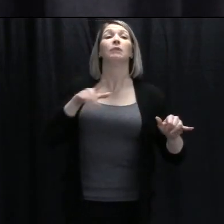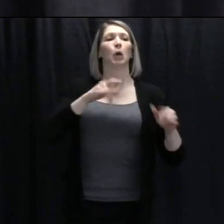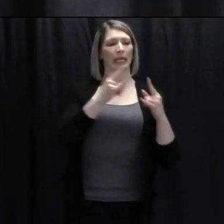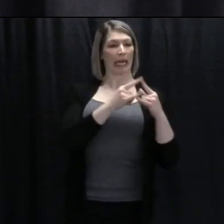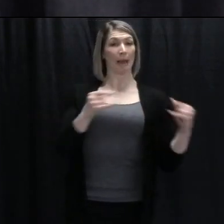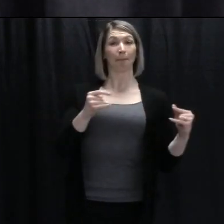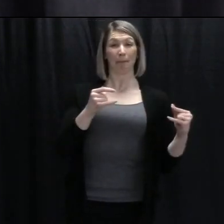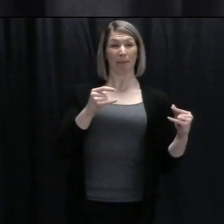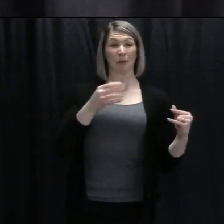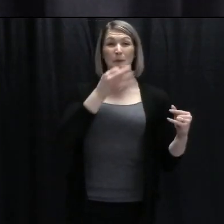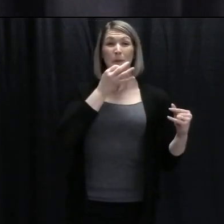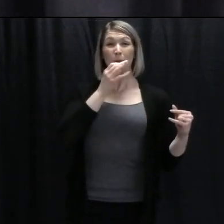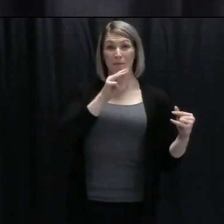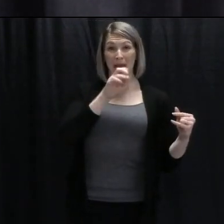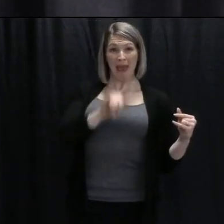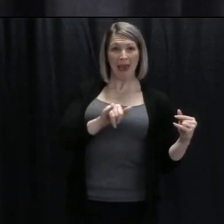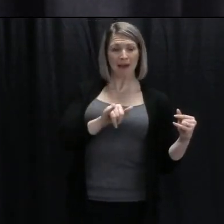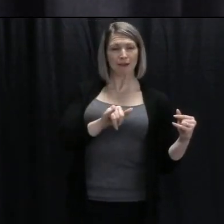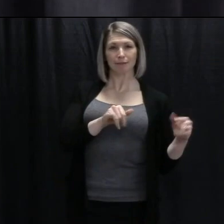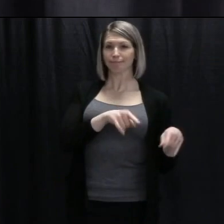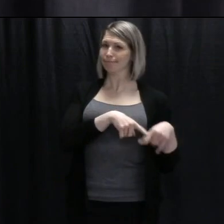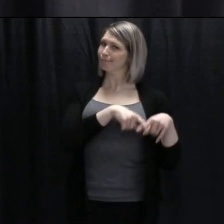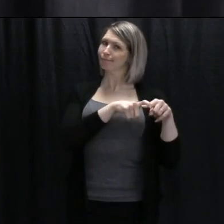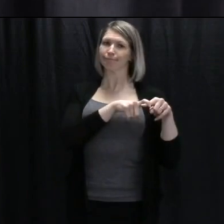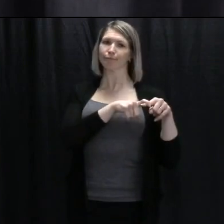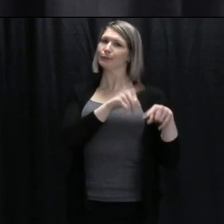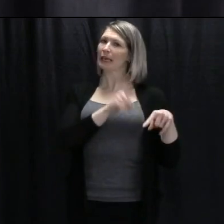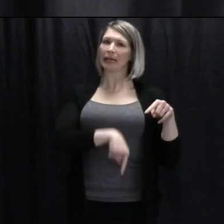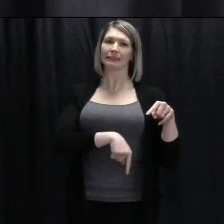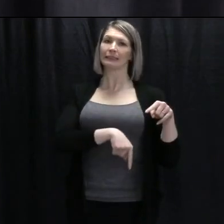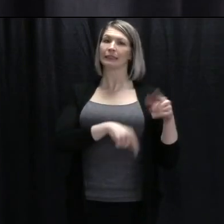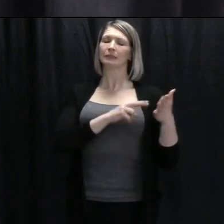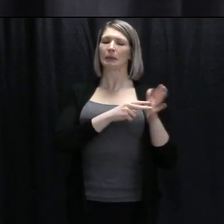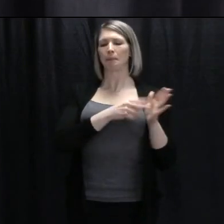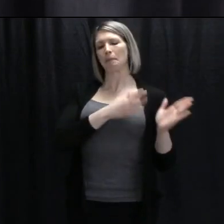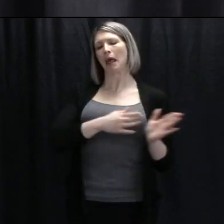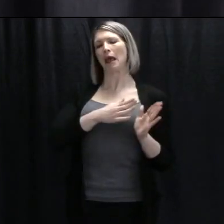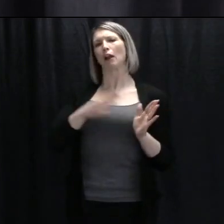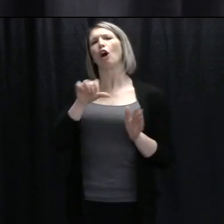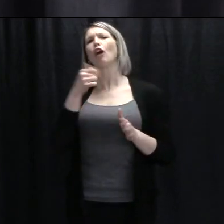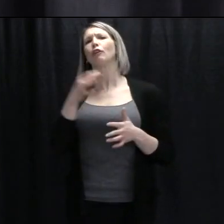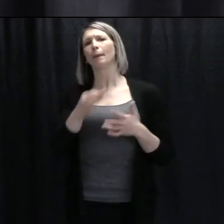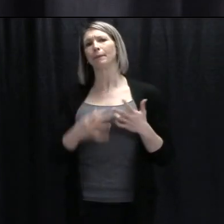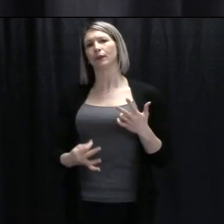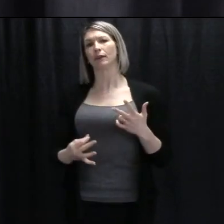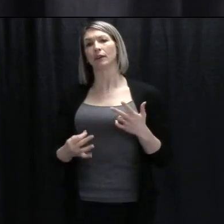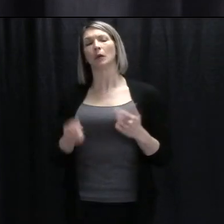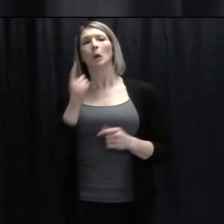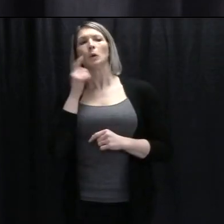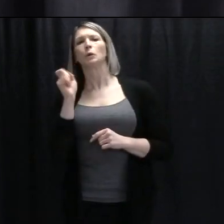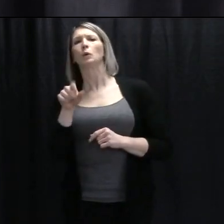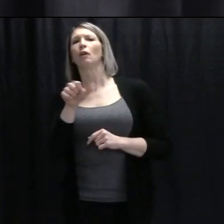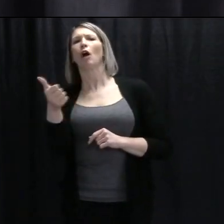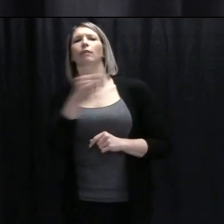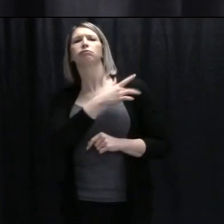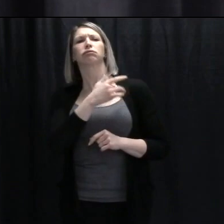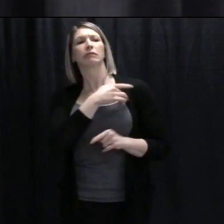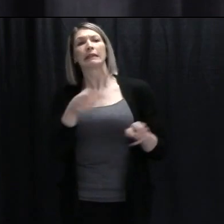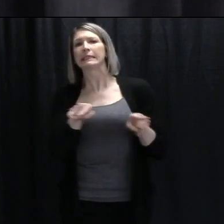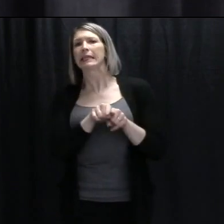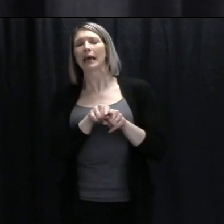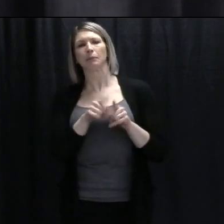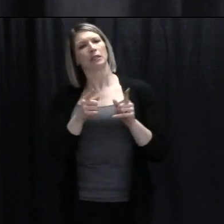to reduce the demand on their healthcare system by physical distancing. And you've heard us mention